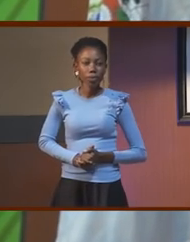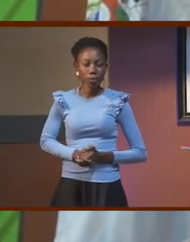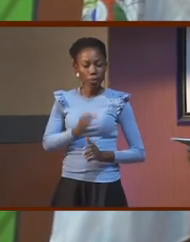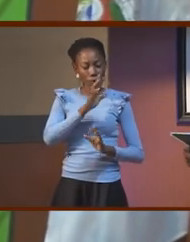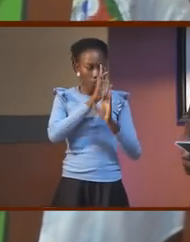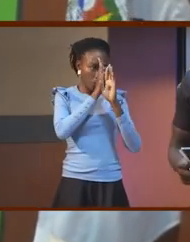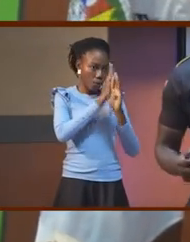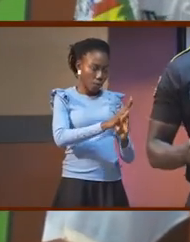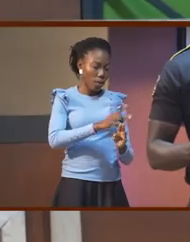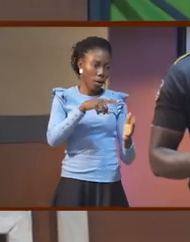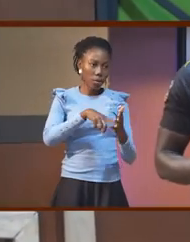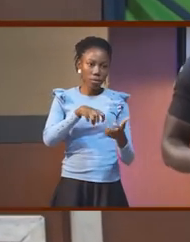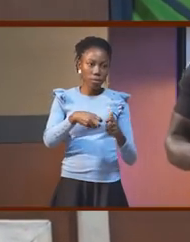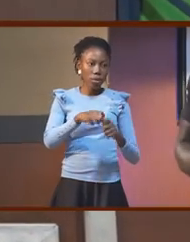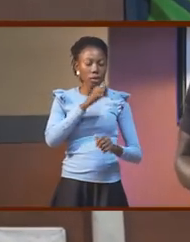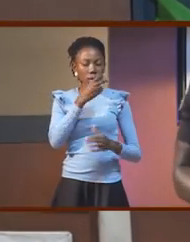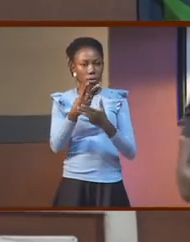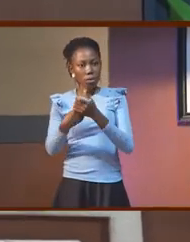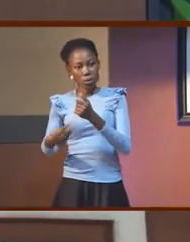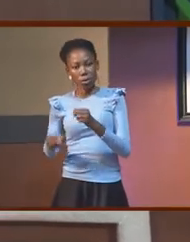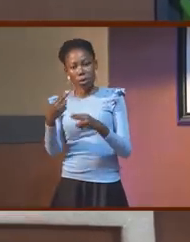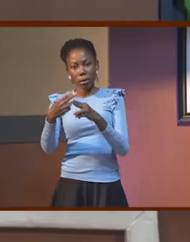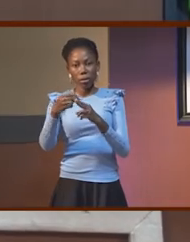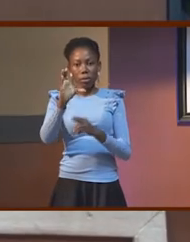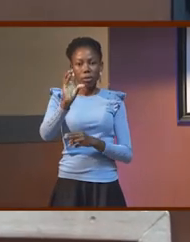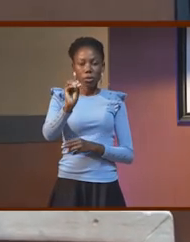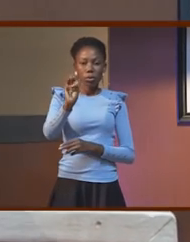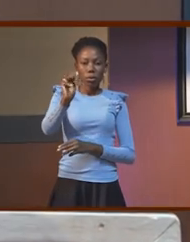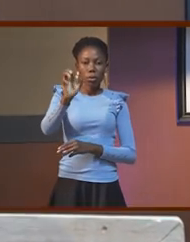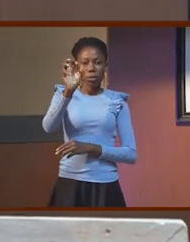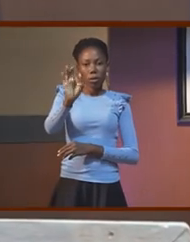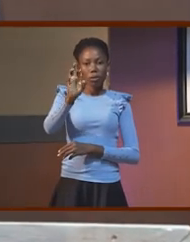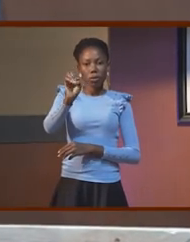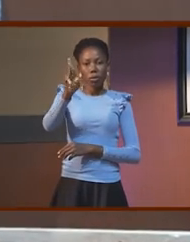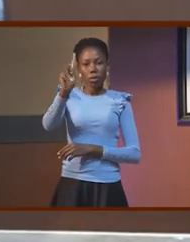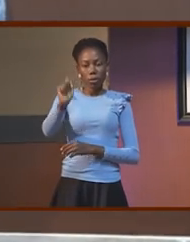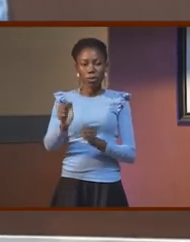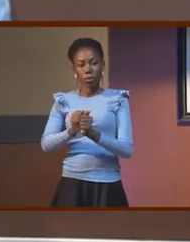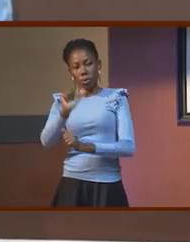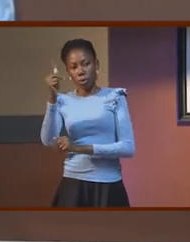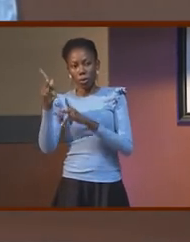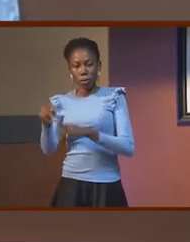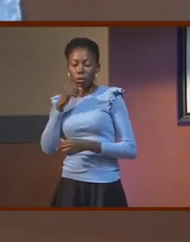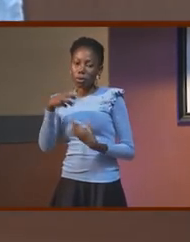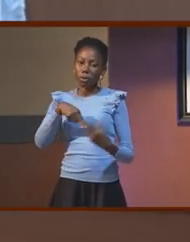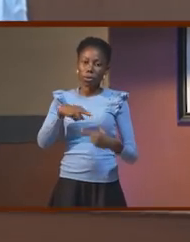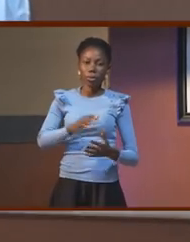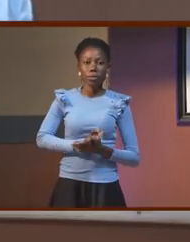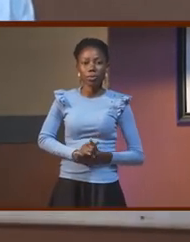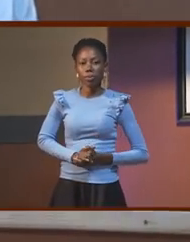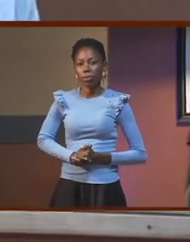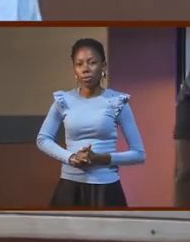Your Honor, this case is between Comfort Nordin and Victor Ene. Parties for the moment. Thank you, Aki. You're welcome, Your